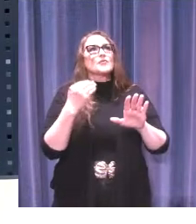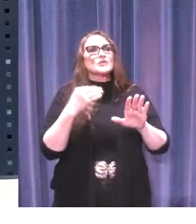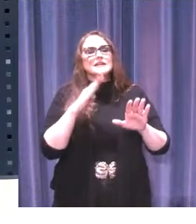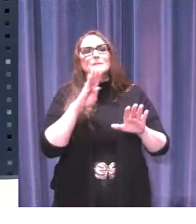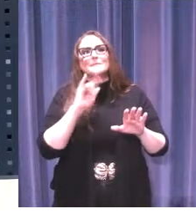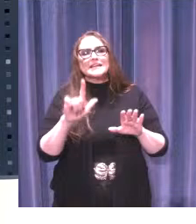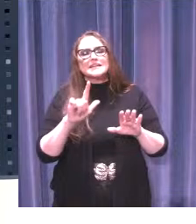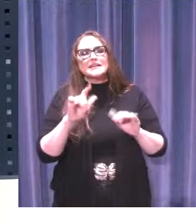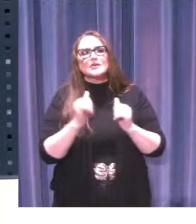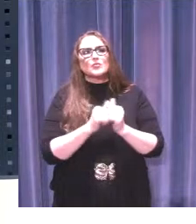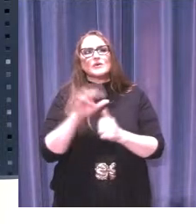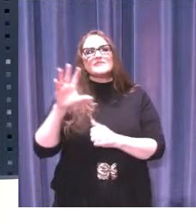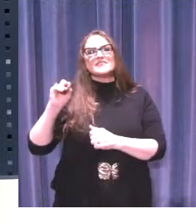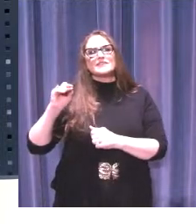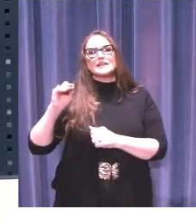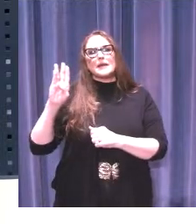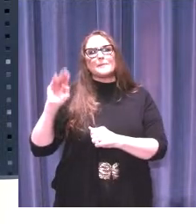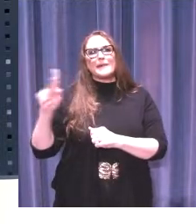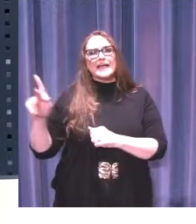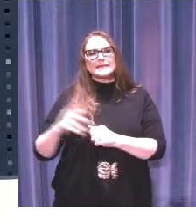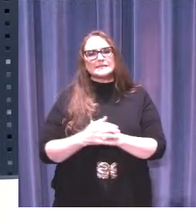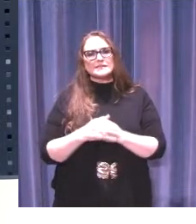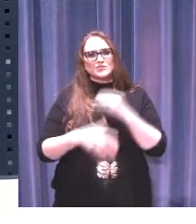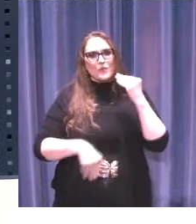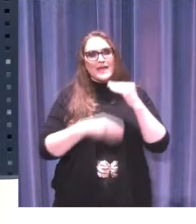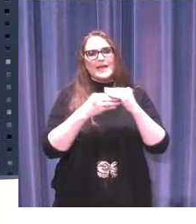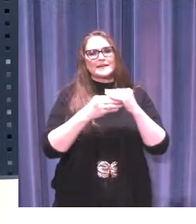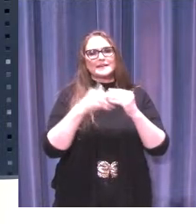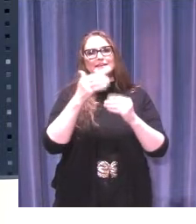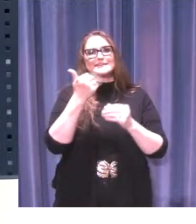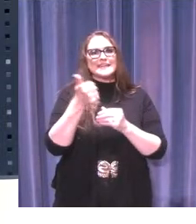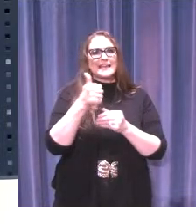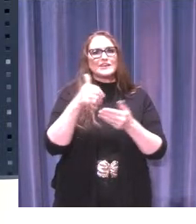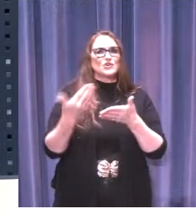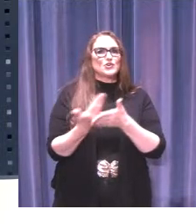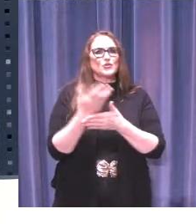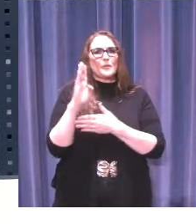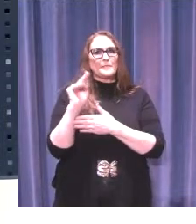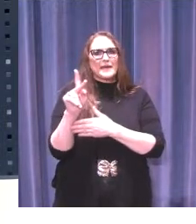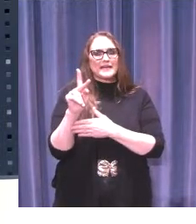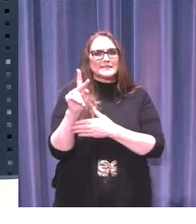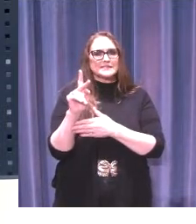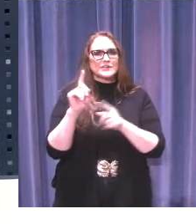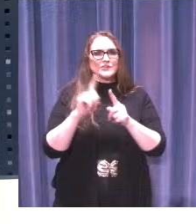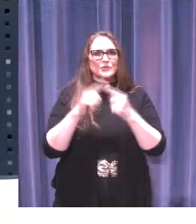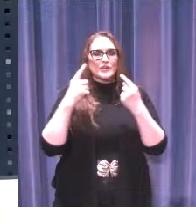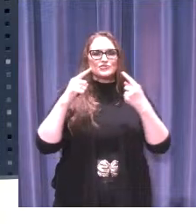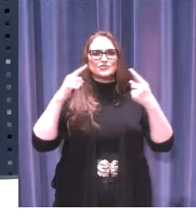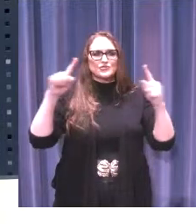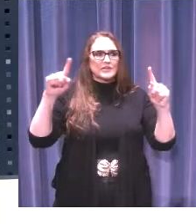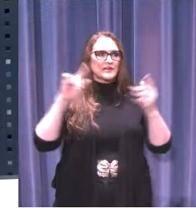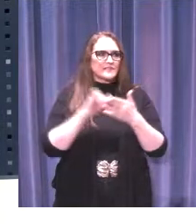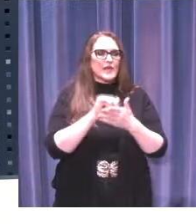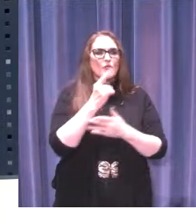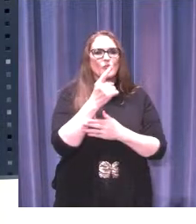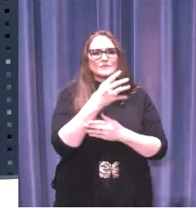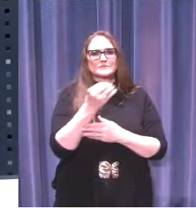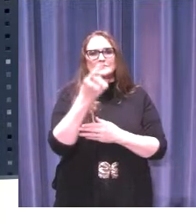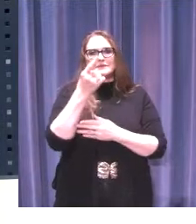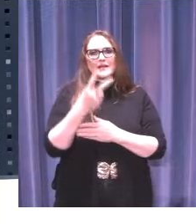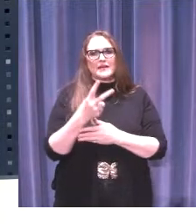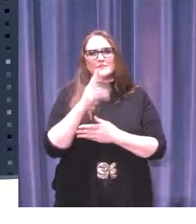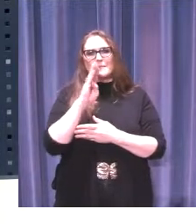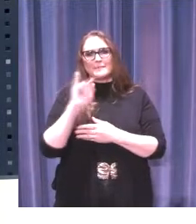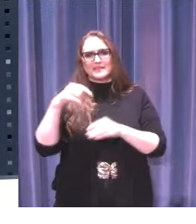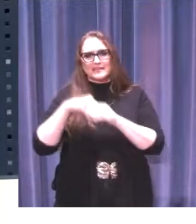billion with 50 banks. So I added 10 new banks in order to achieve the $1.5 billion in